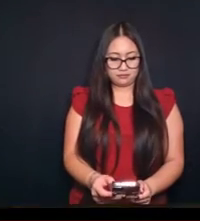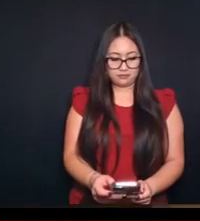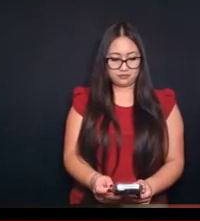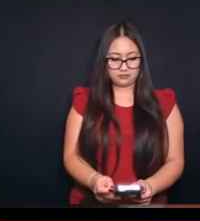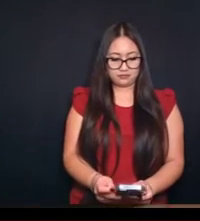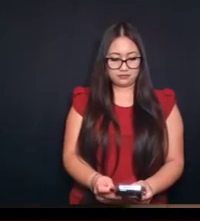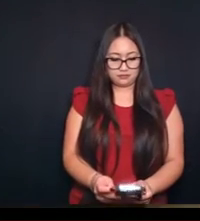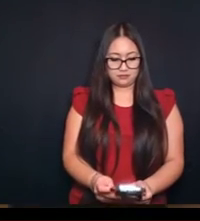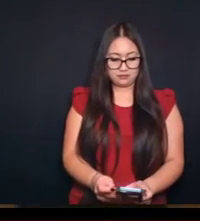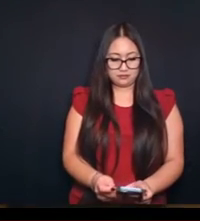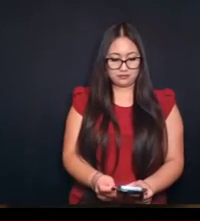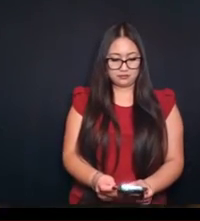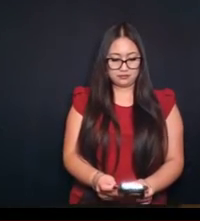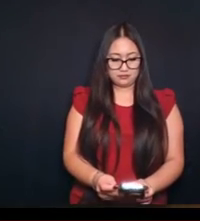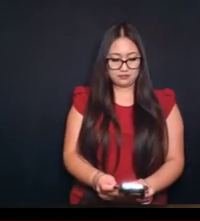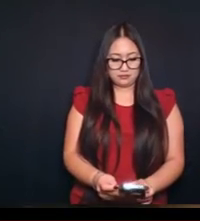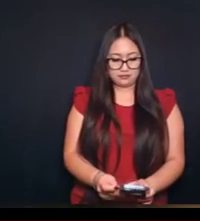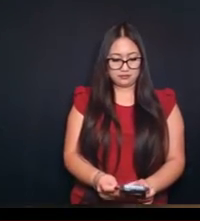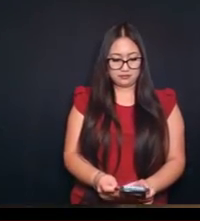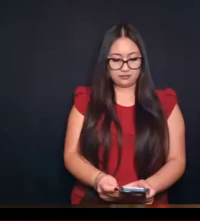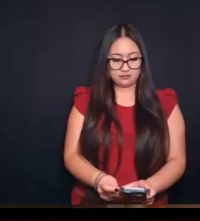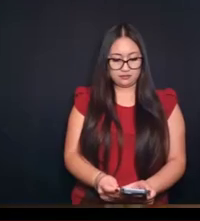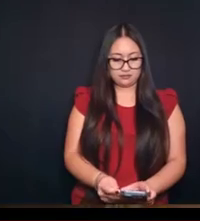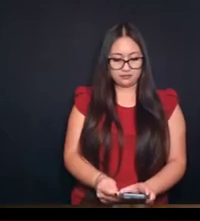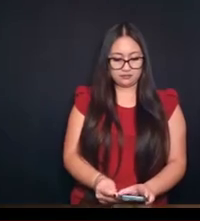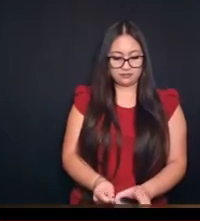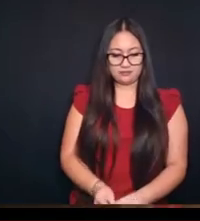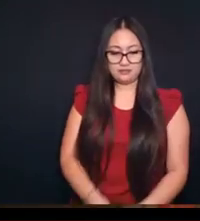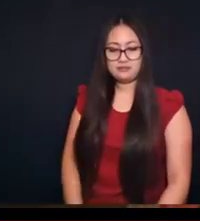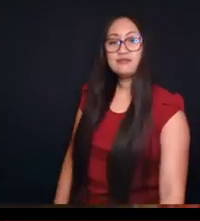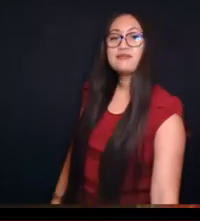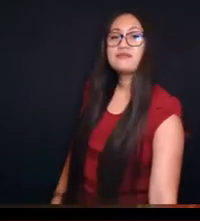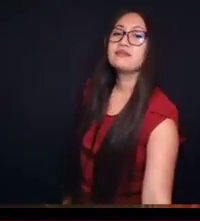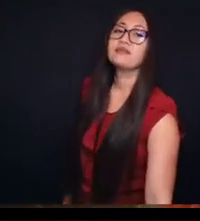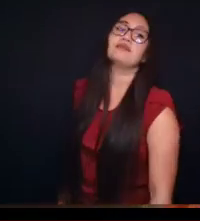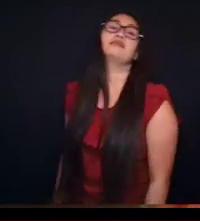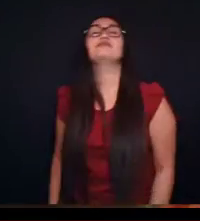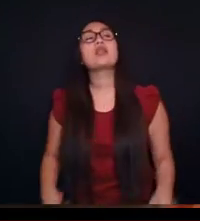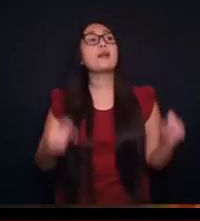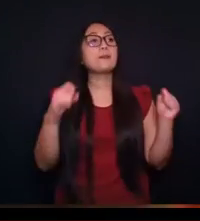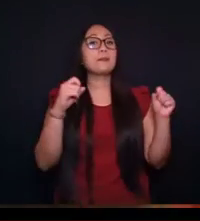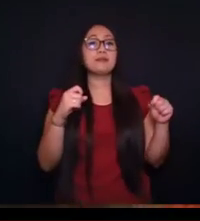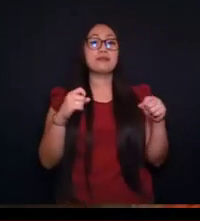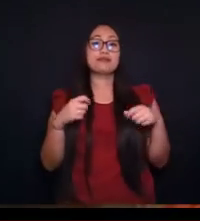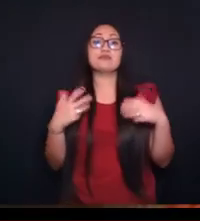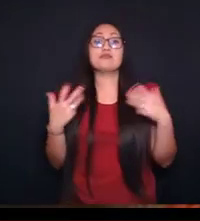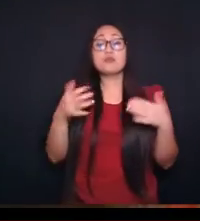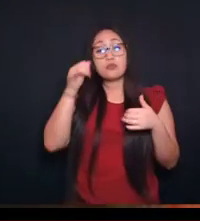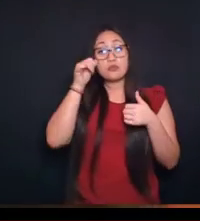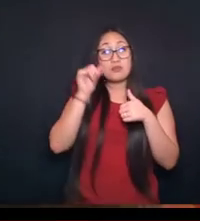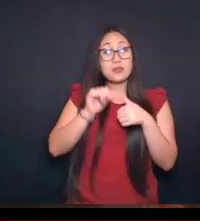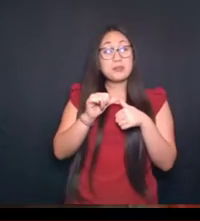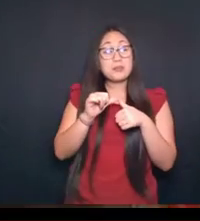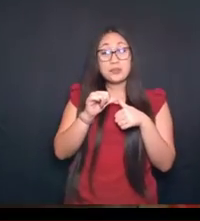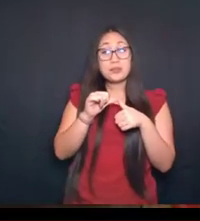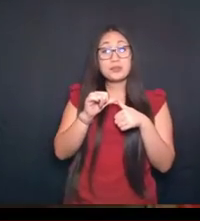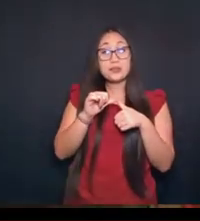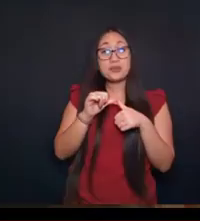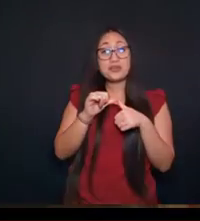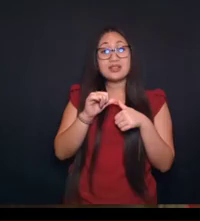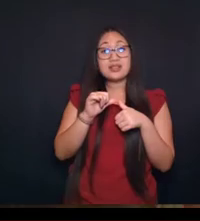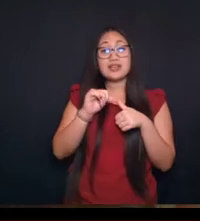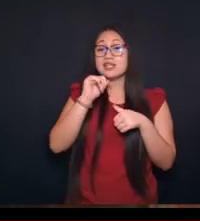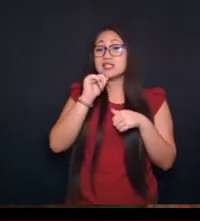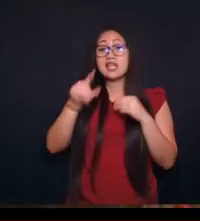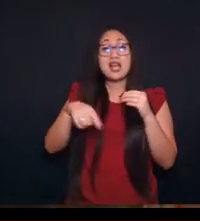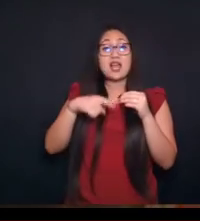But we think that you possibly could find it. Okay, but remember we worked on opinions